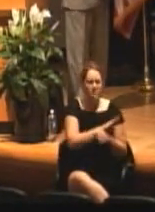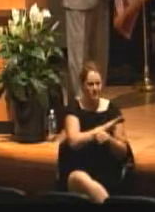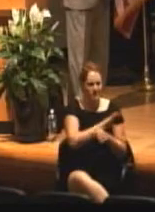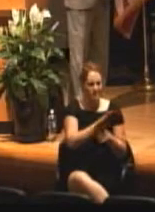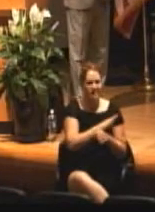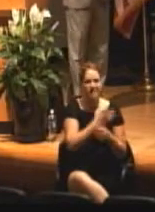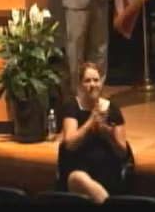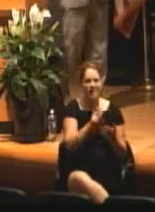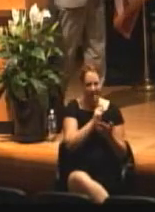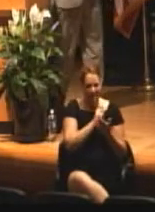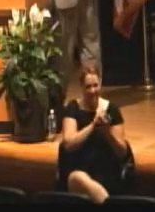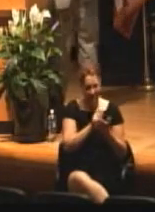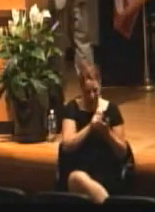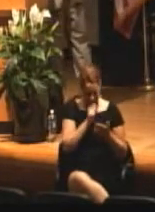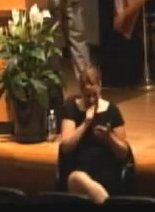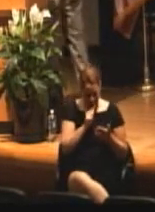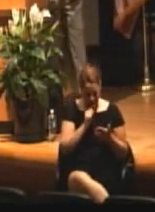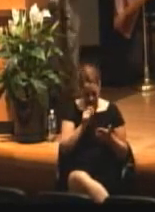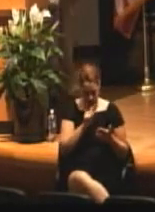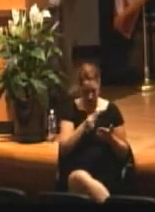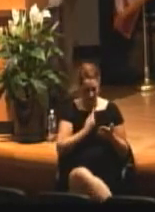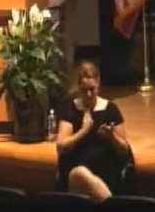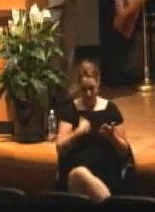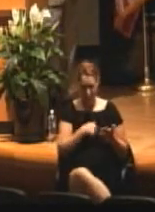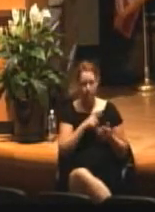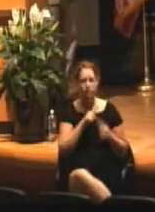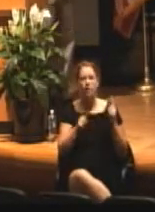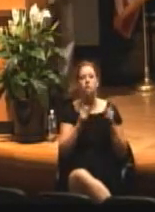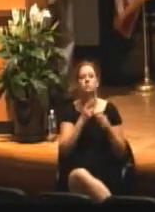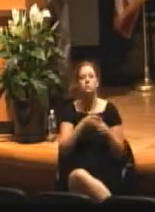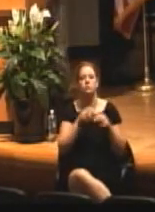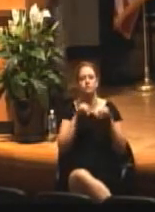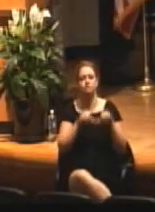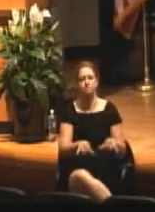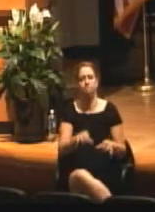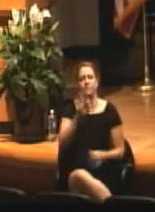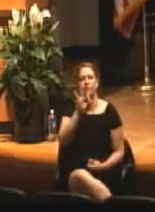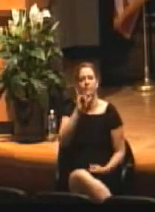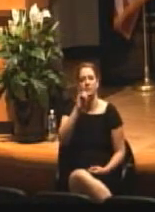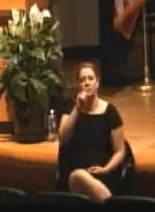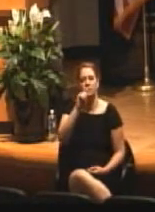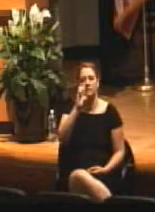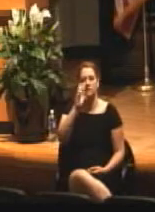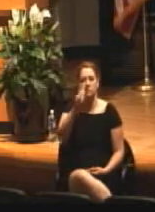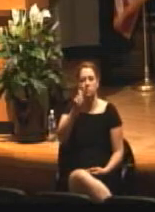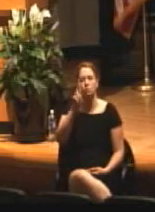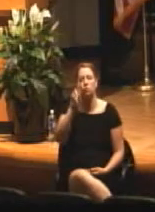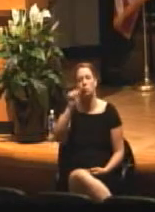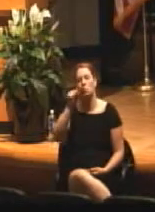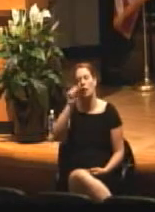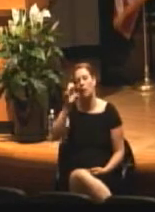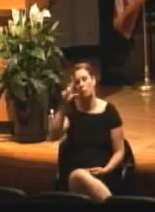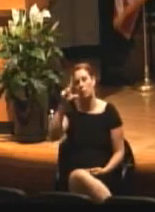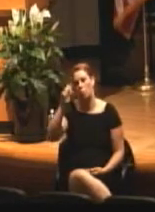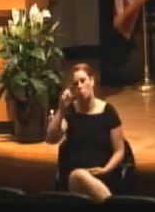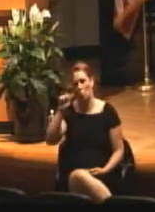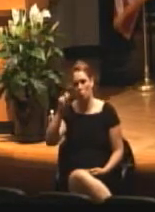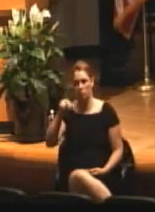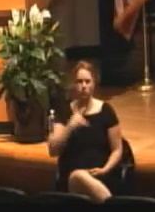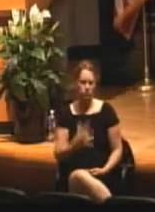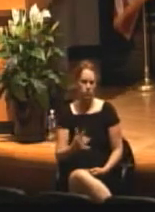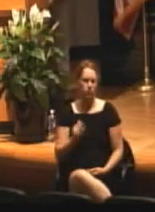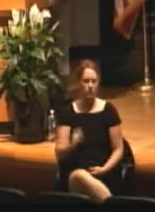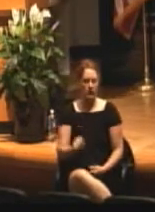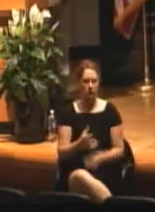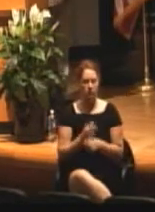written, not just us, but everybody, is a fixed rate loan. Typically, you can get those fixed rates anywhere from 10 years all the way up to 30